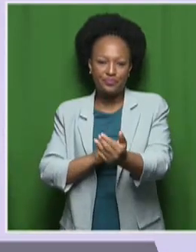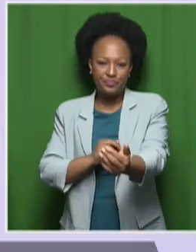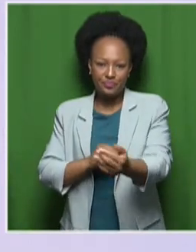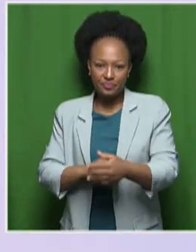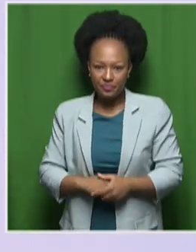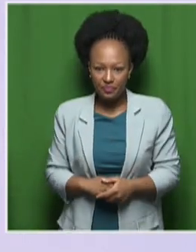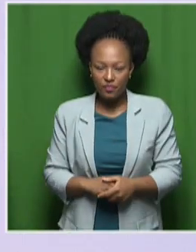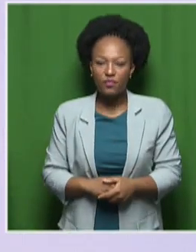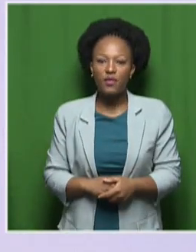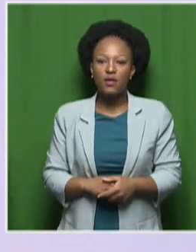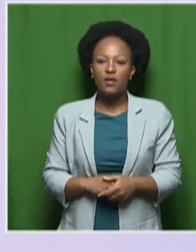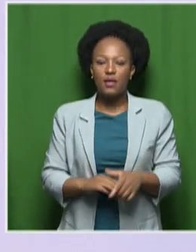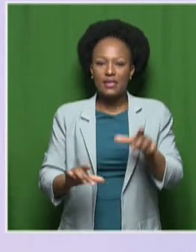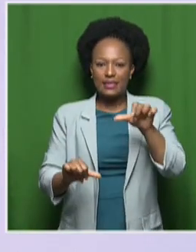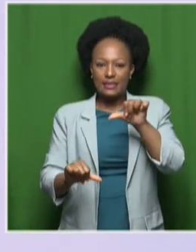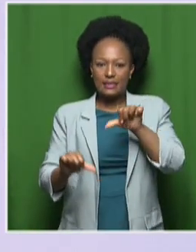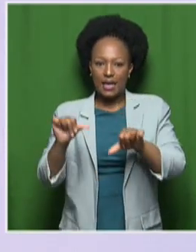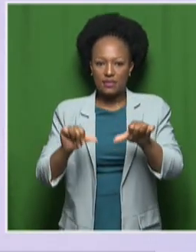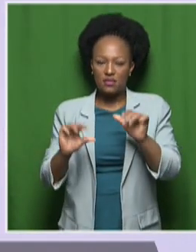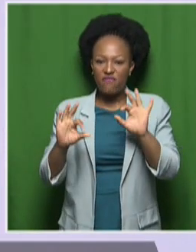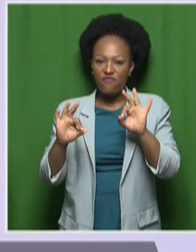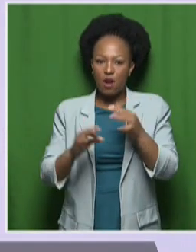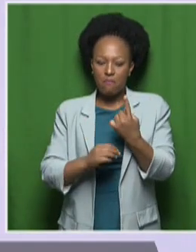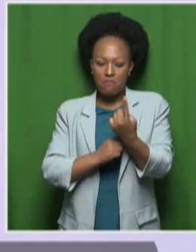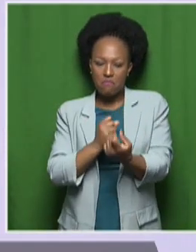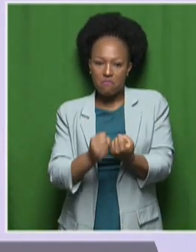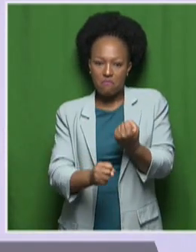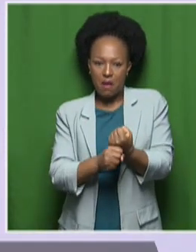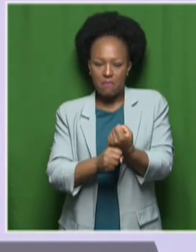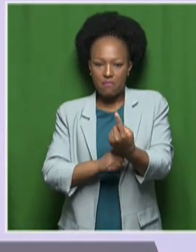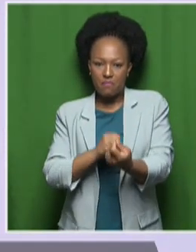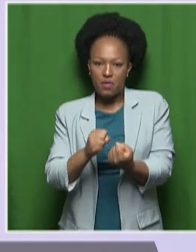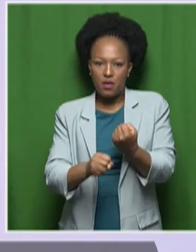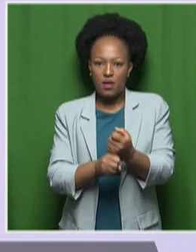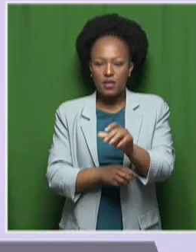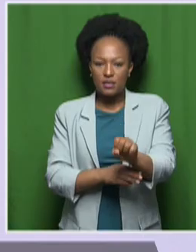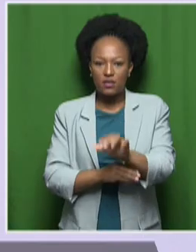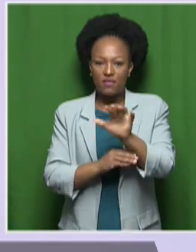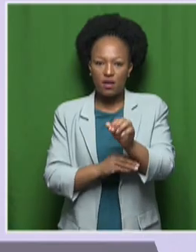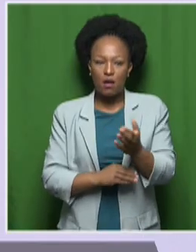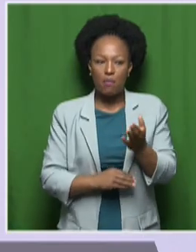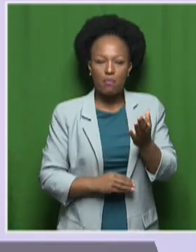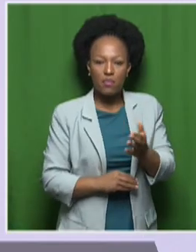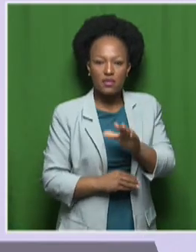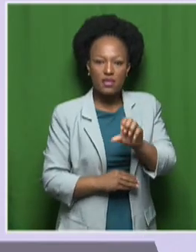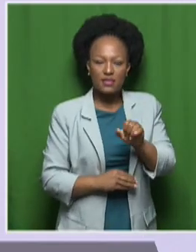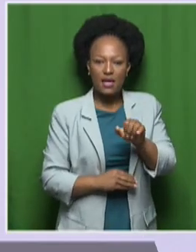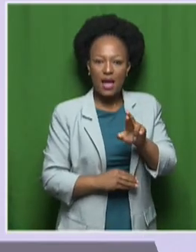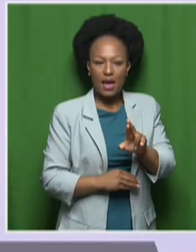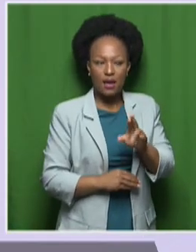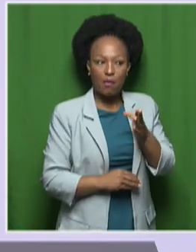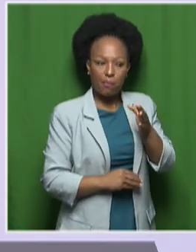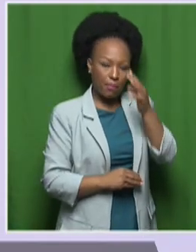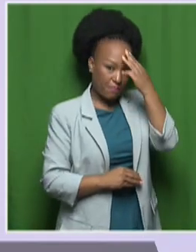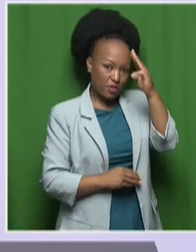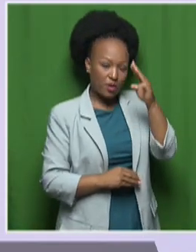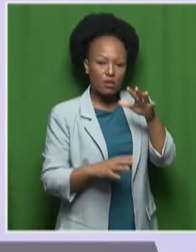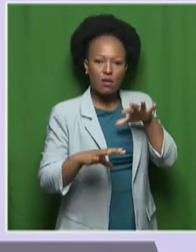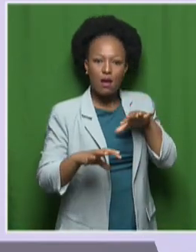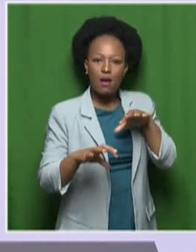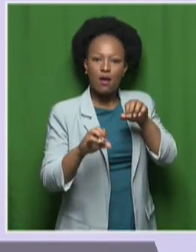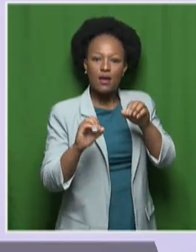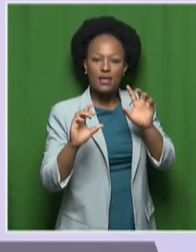So now the annual Science Forum South Africa is taking place at the Council for Scientific and Industrial Research, or CSIR, in Pretoria. It's